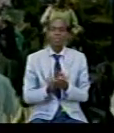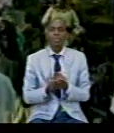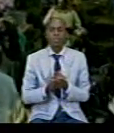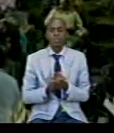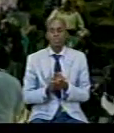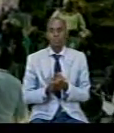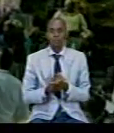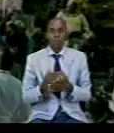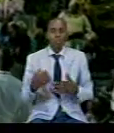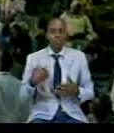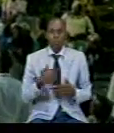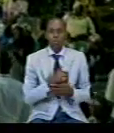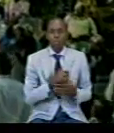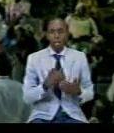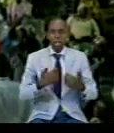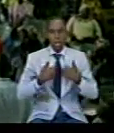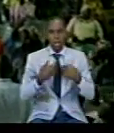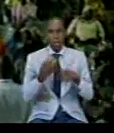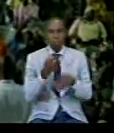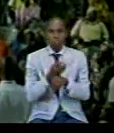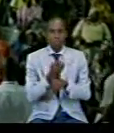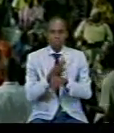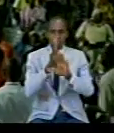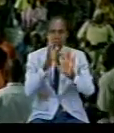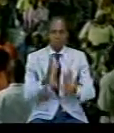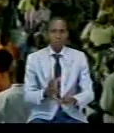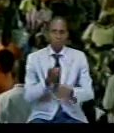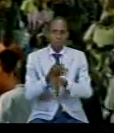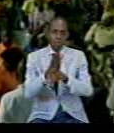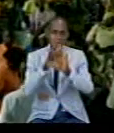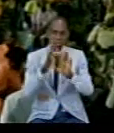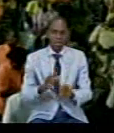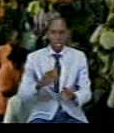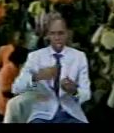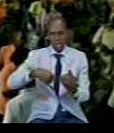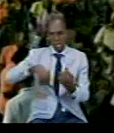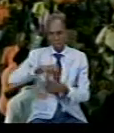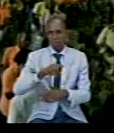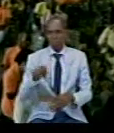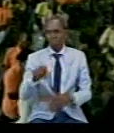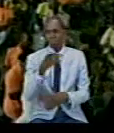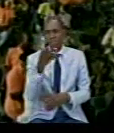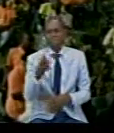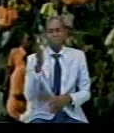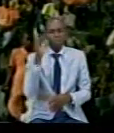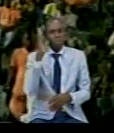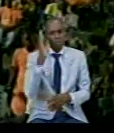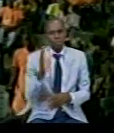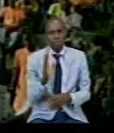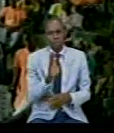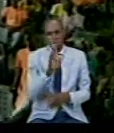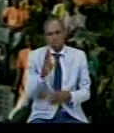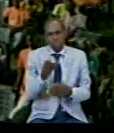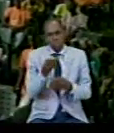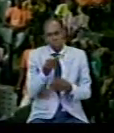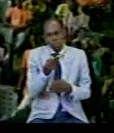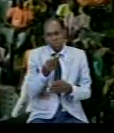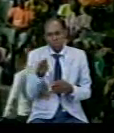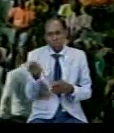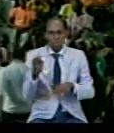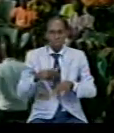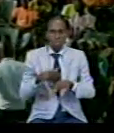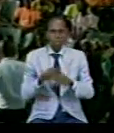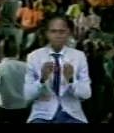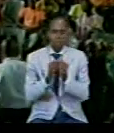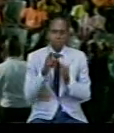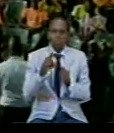are there, and he'll spend very short, brief time with you. You want to take some details so that we can